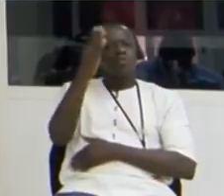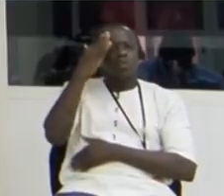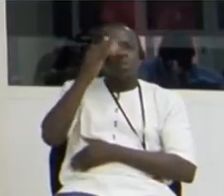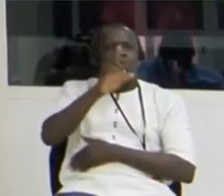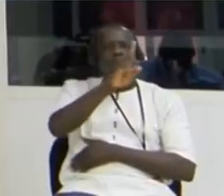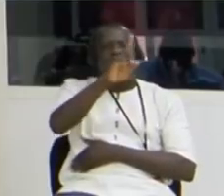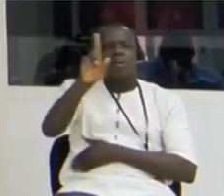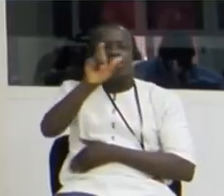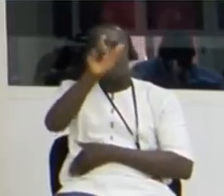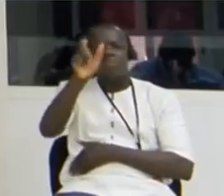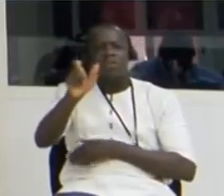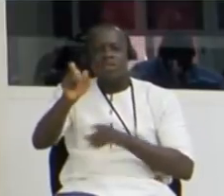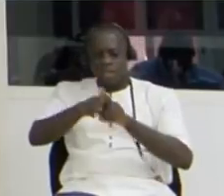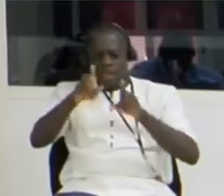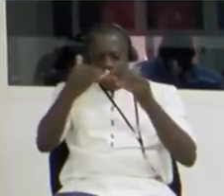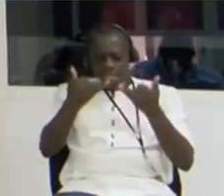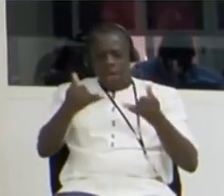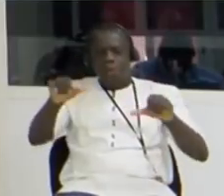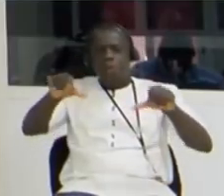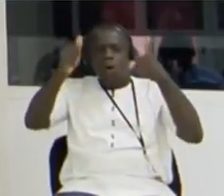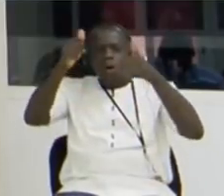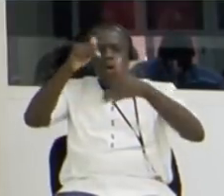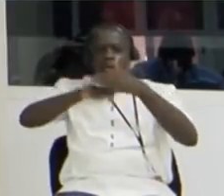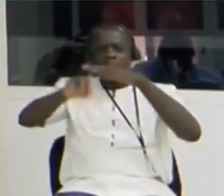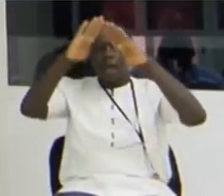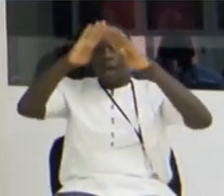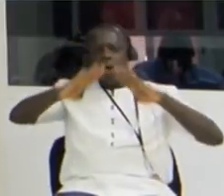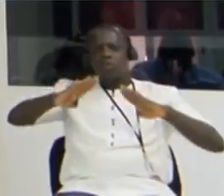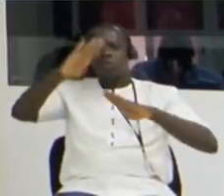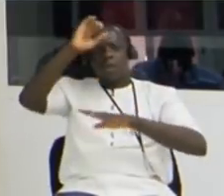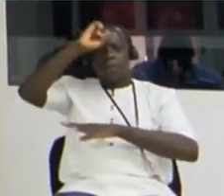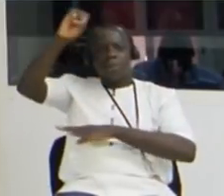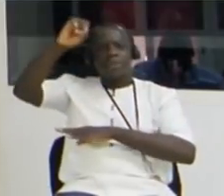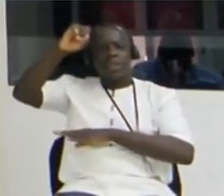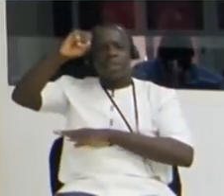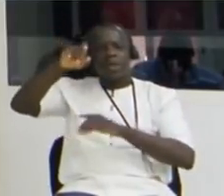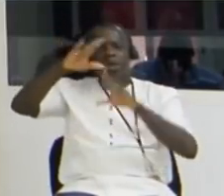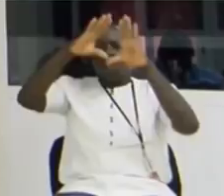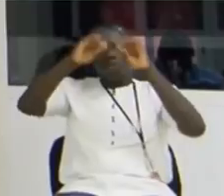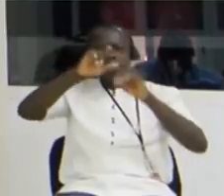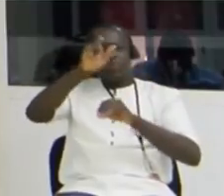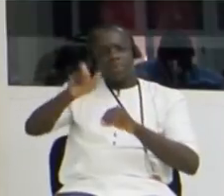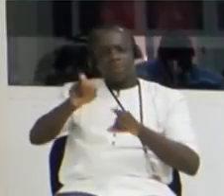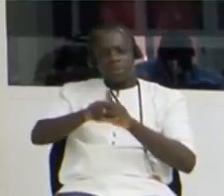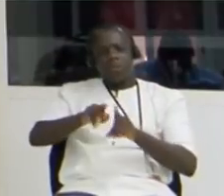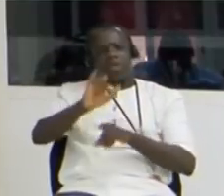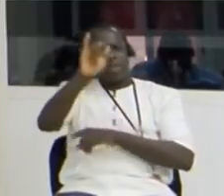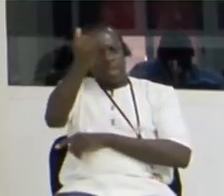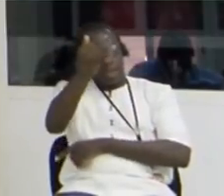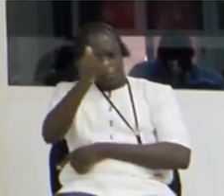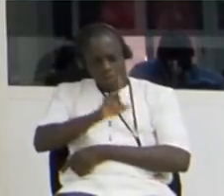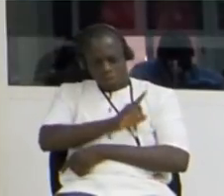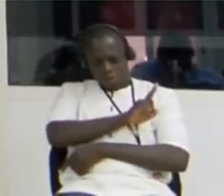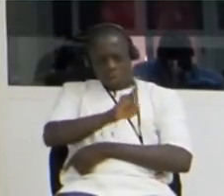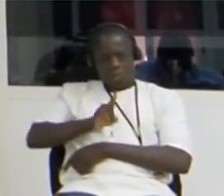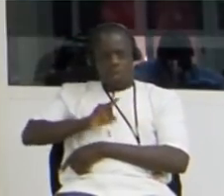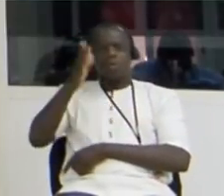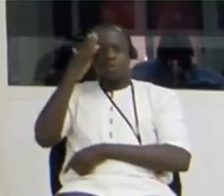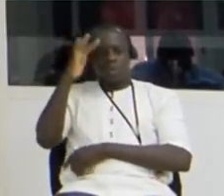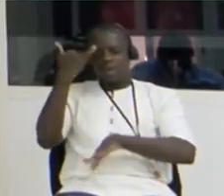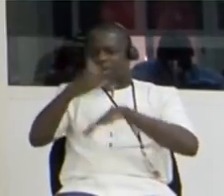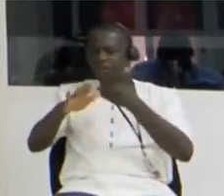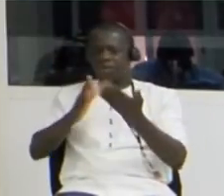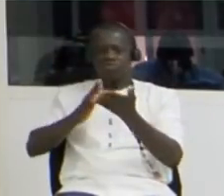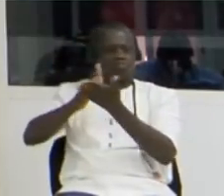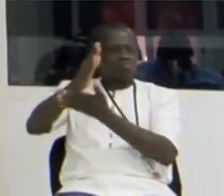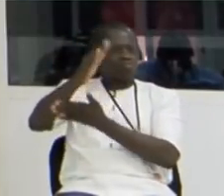State House working as a protocol officer? Yes, we know, but it has never passed through our